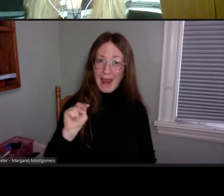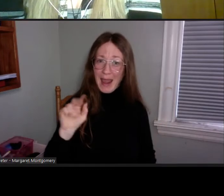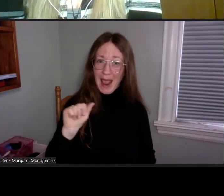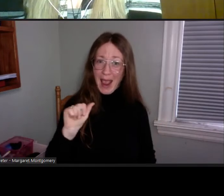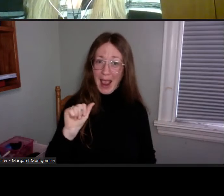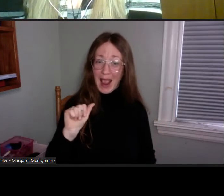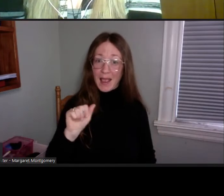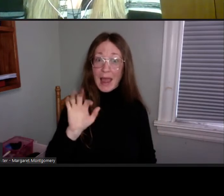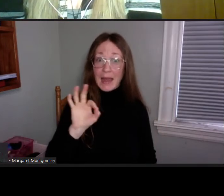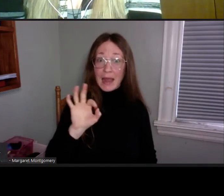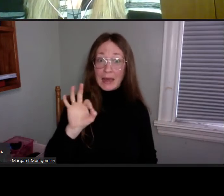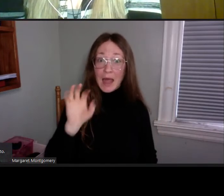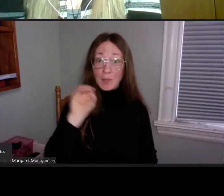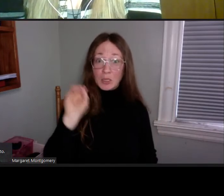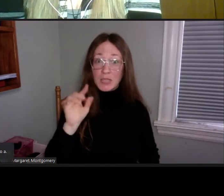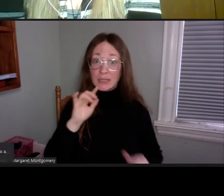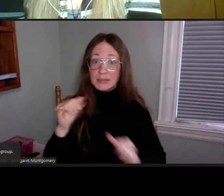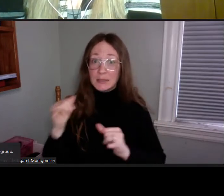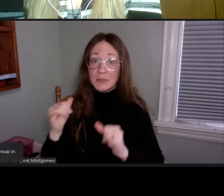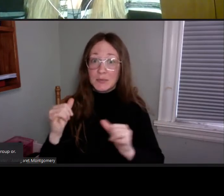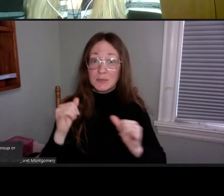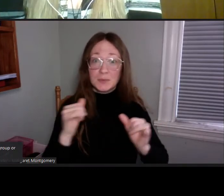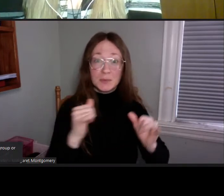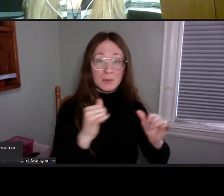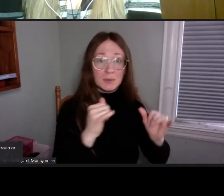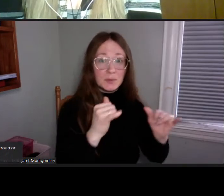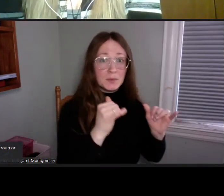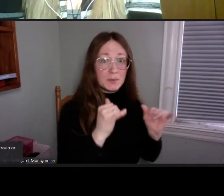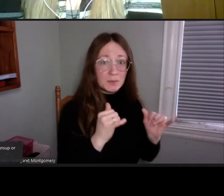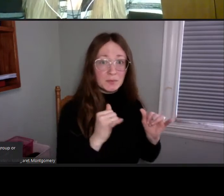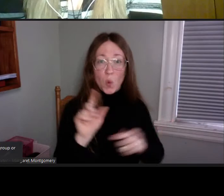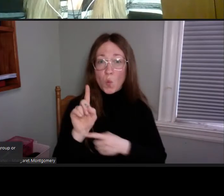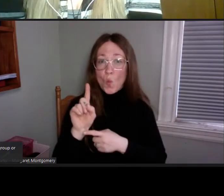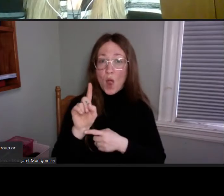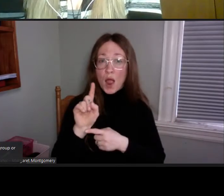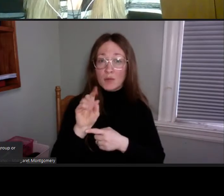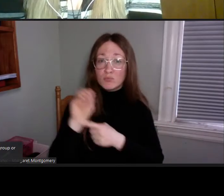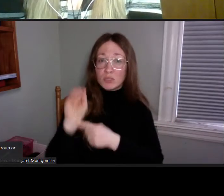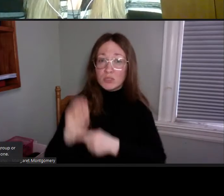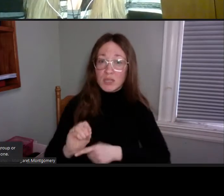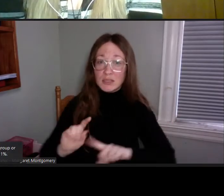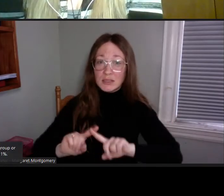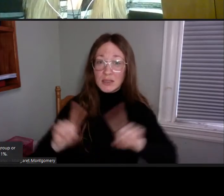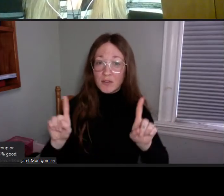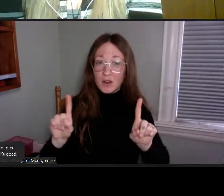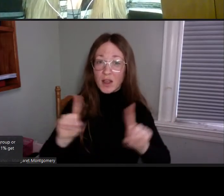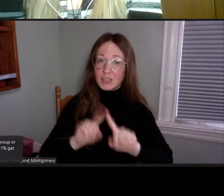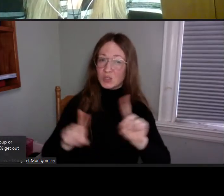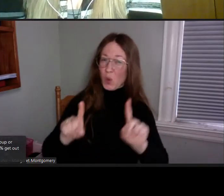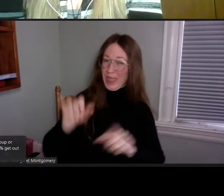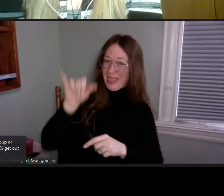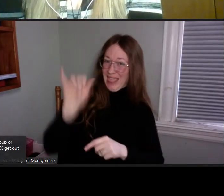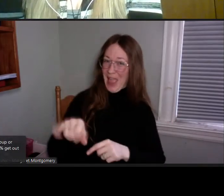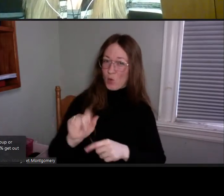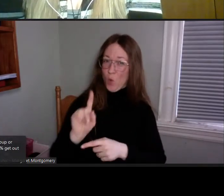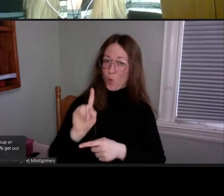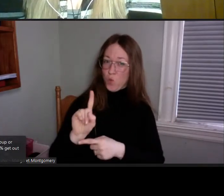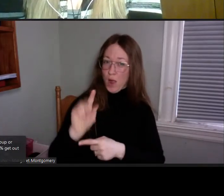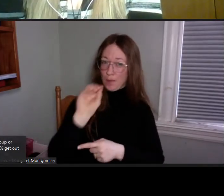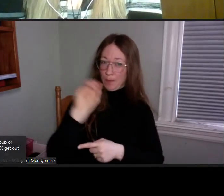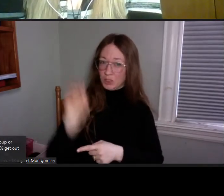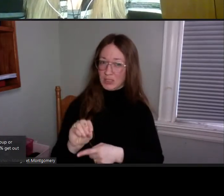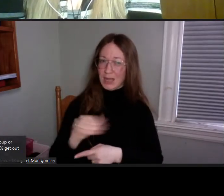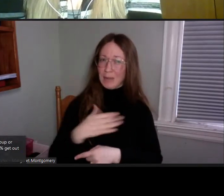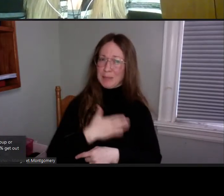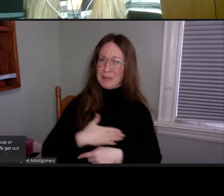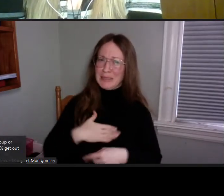trying to fit people into a group or into a box, and let's start letting that 1% get out and hear what makes that